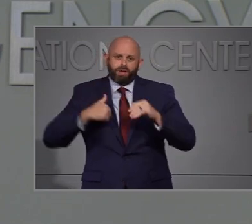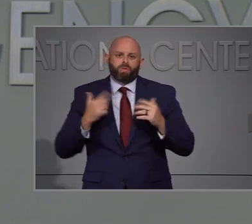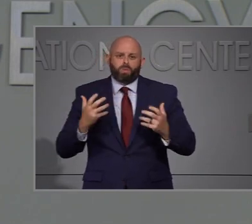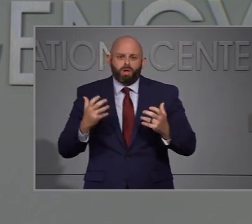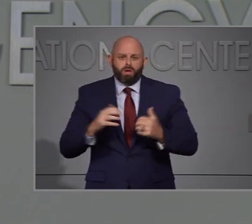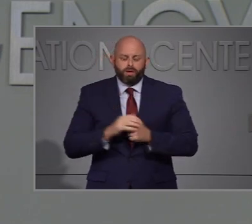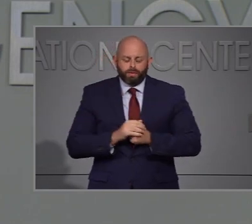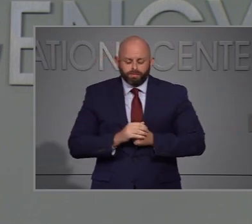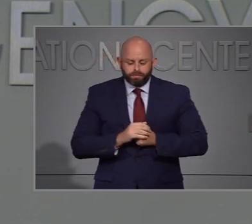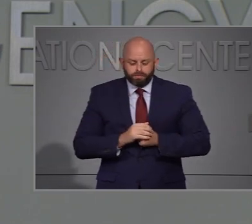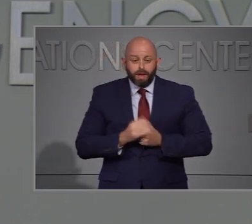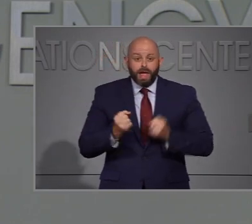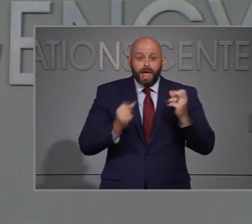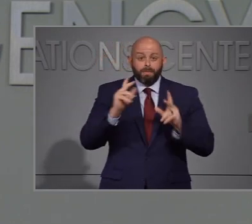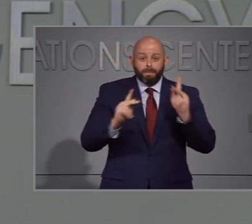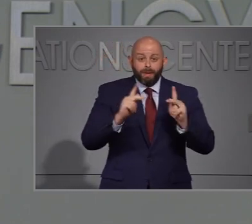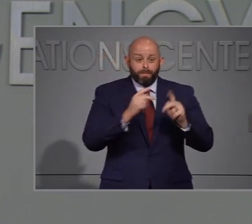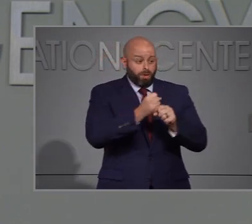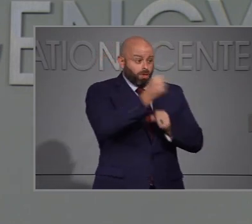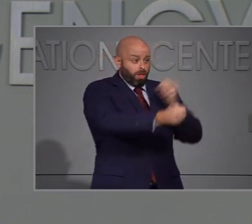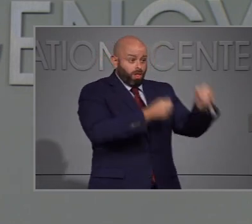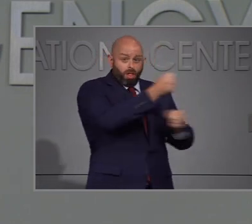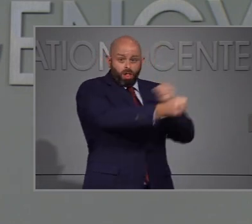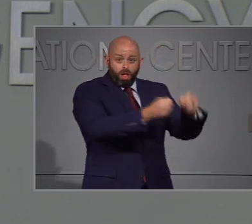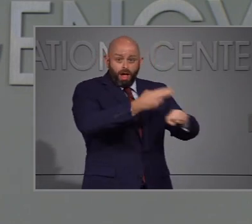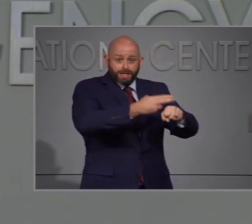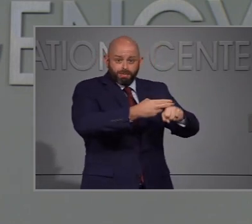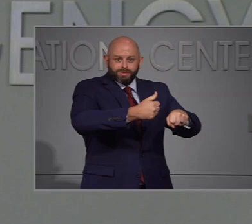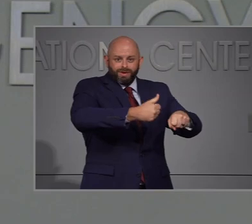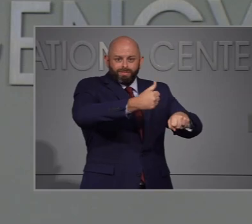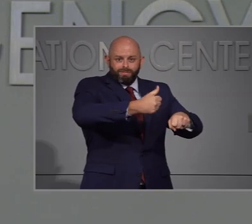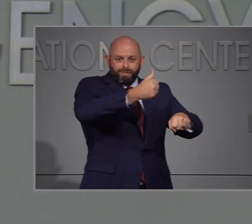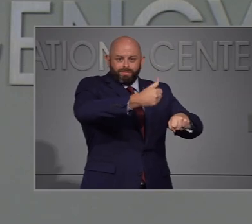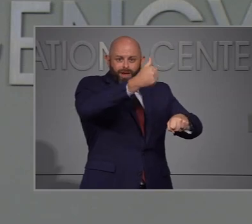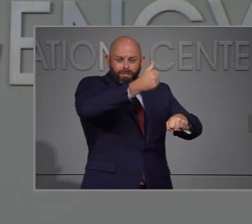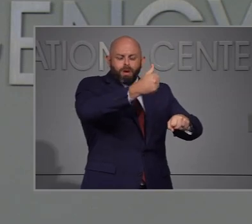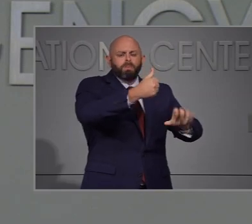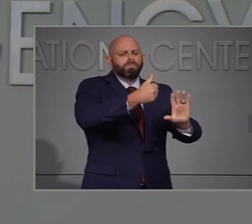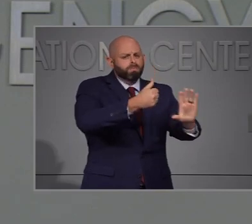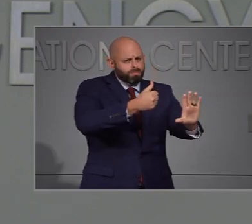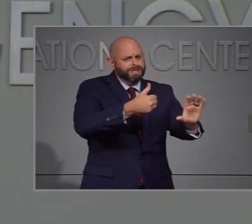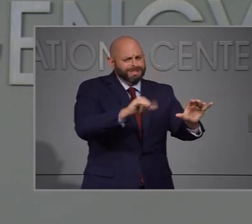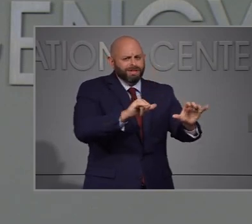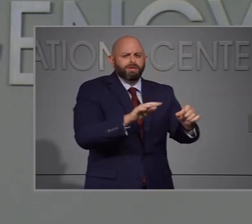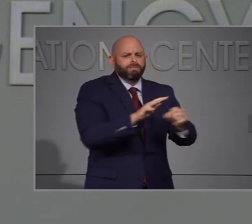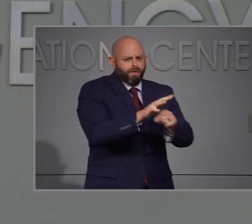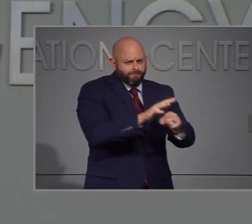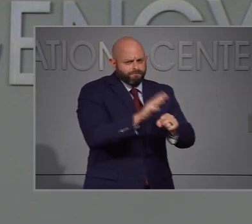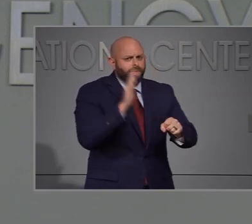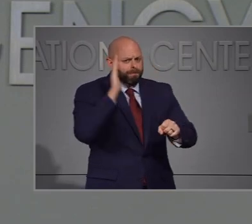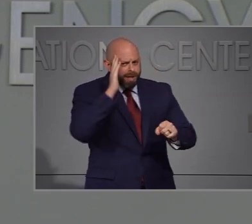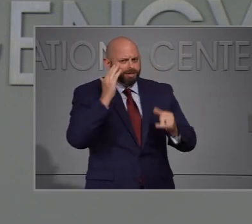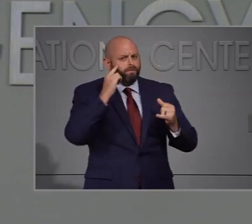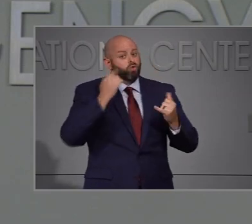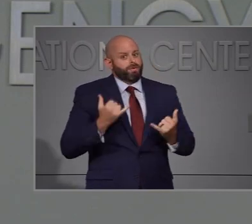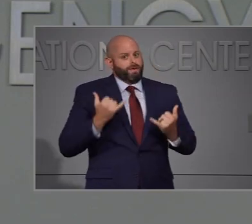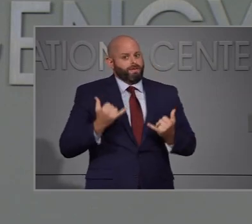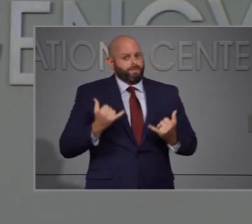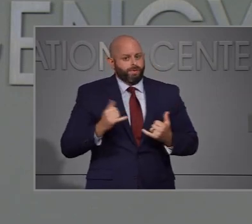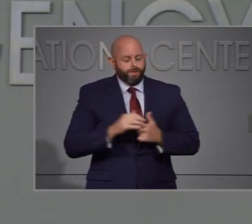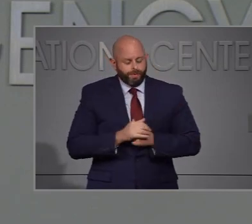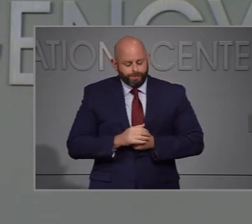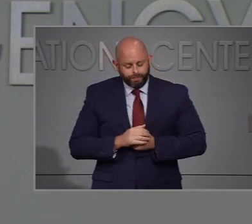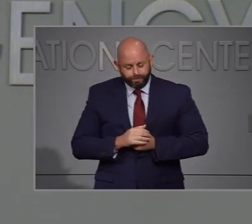trajectory of hospitalization has continued to tick upward, but we still have capacity. Related to our